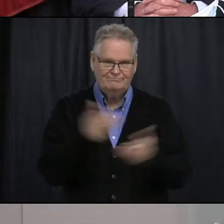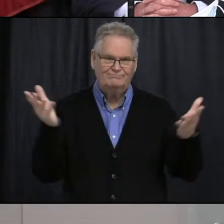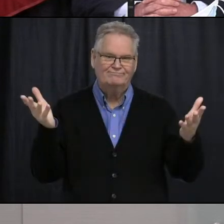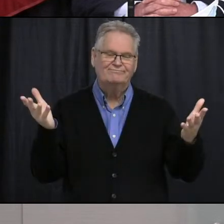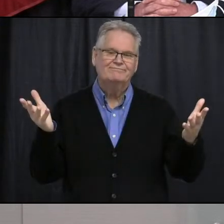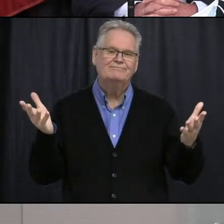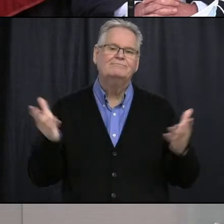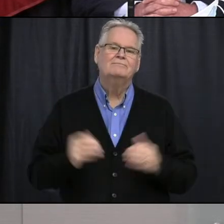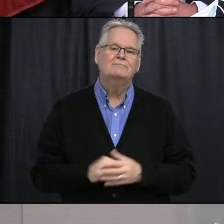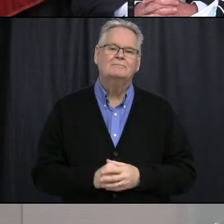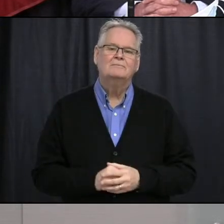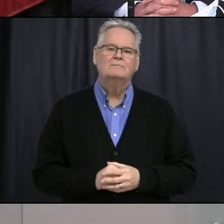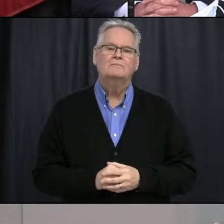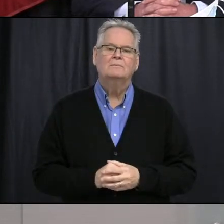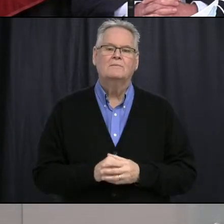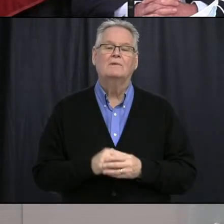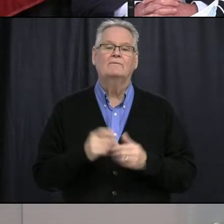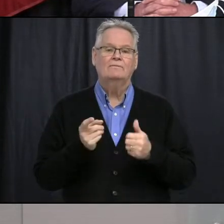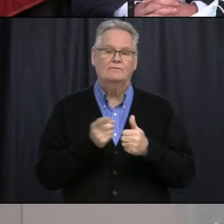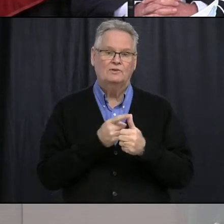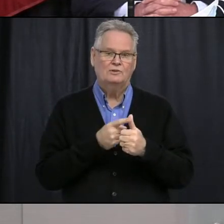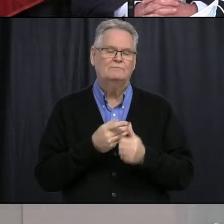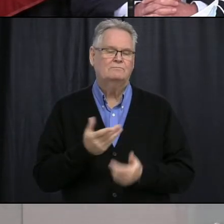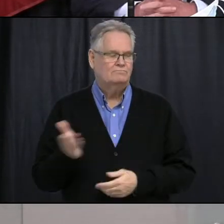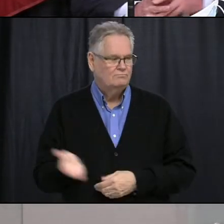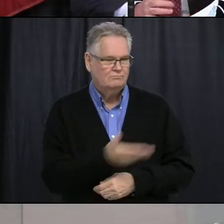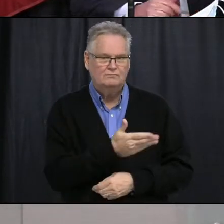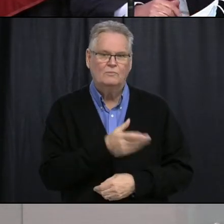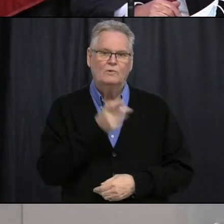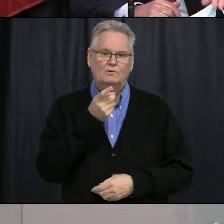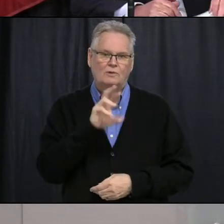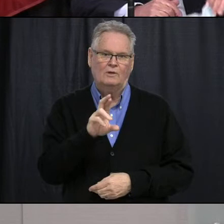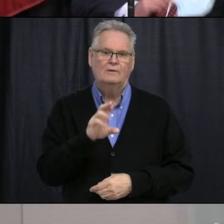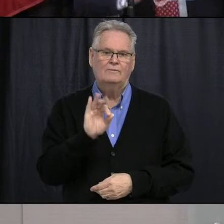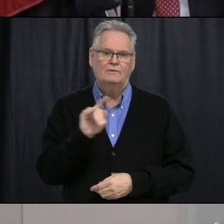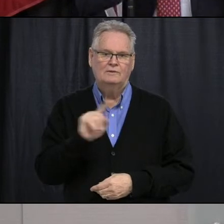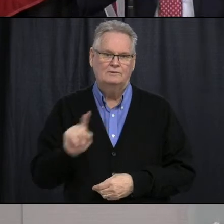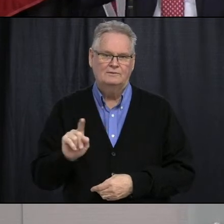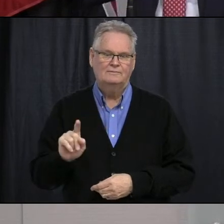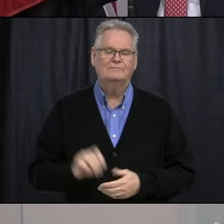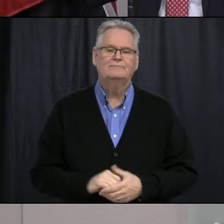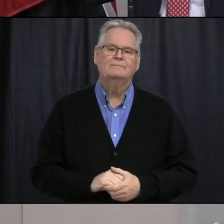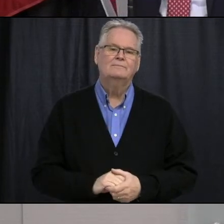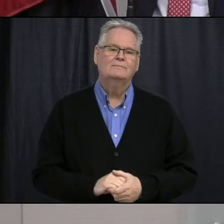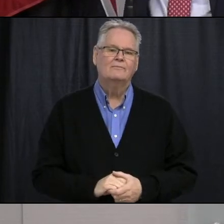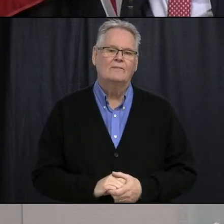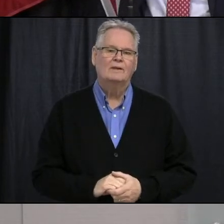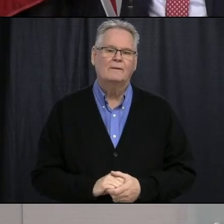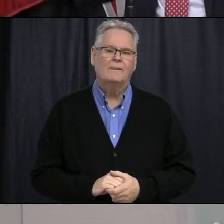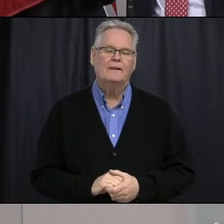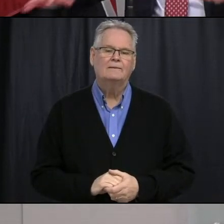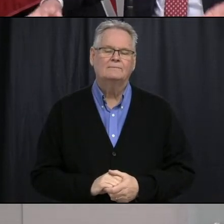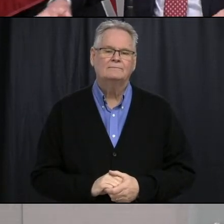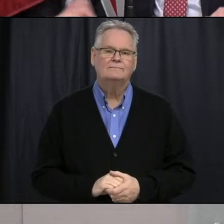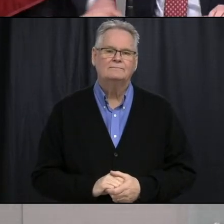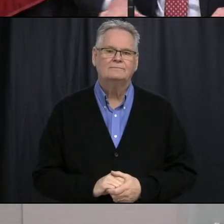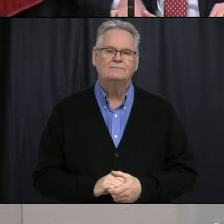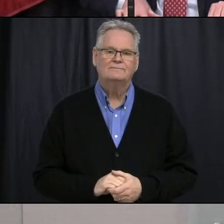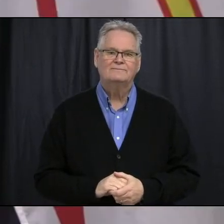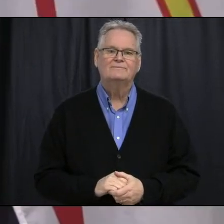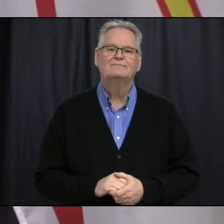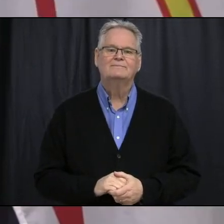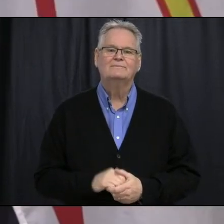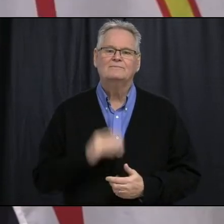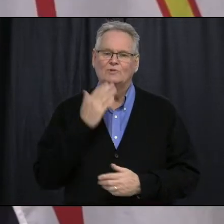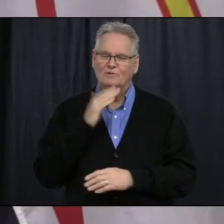routine, I'll turn things over to Dr. Fitzgerald for an update. Dr. Fitzgerald. Thank you, Minister. Good afternoon, everybody.